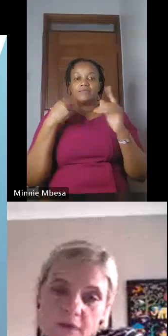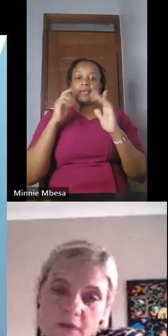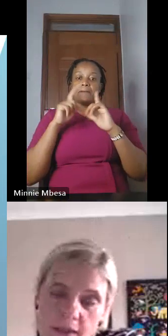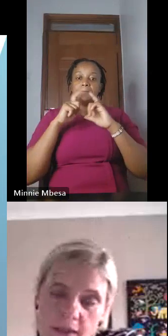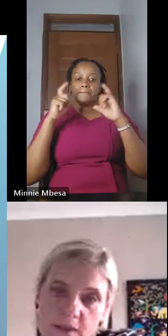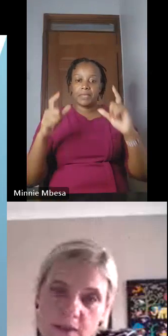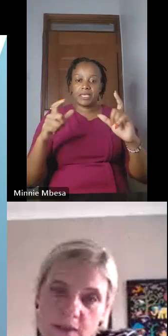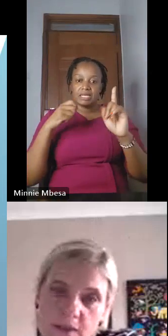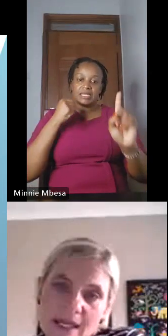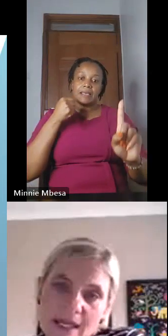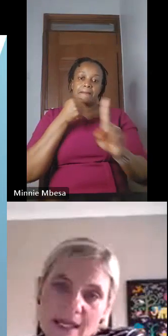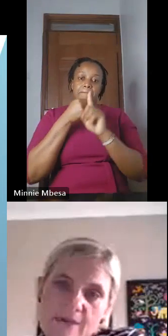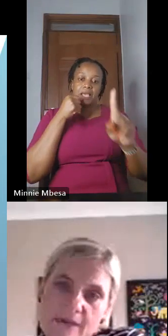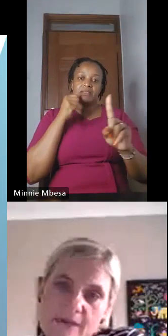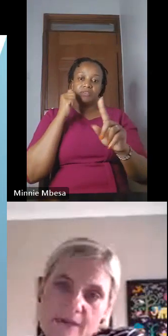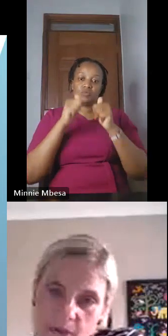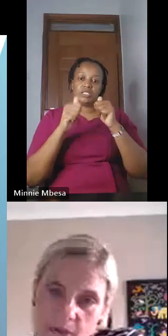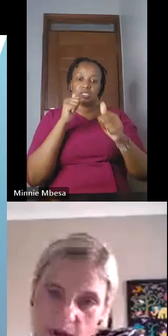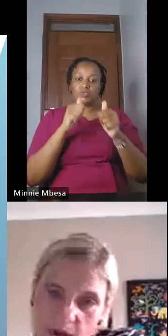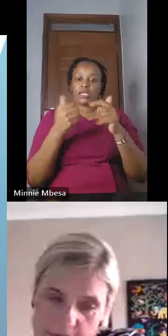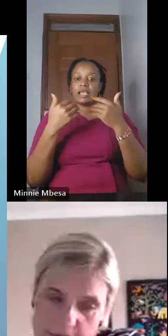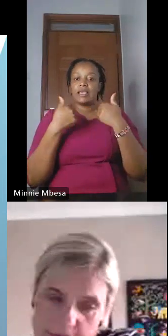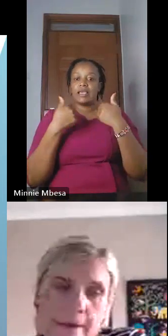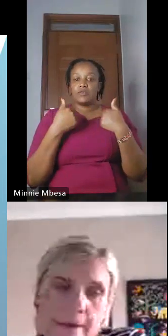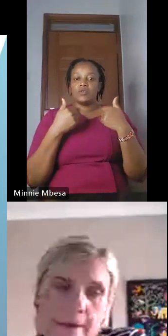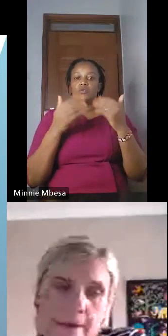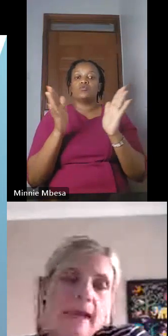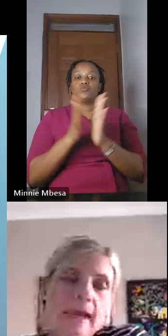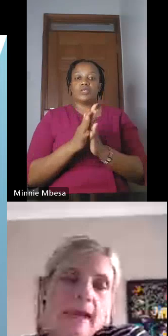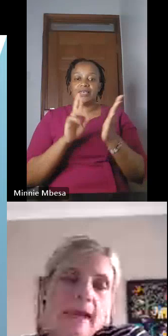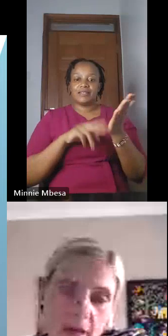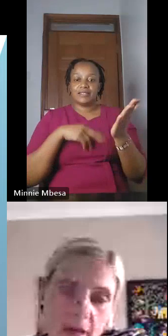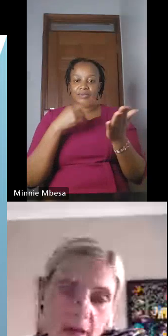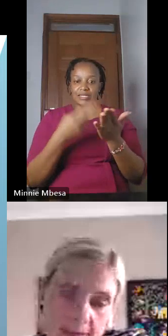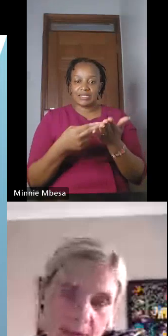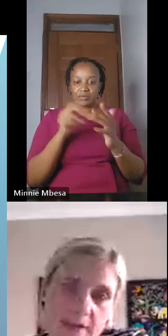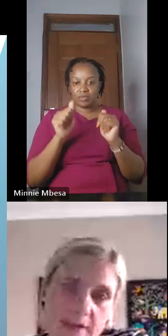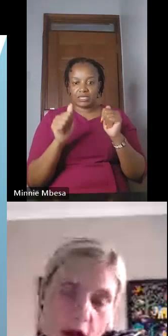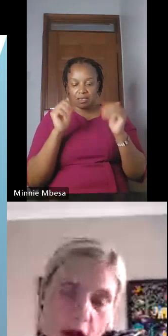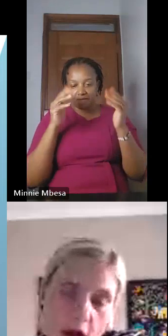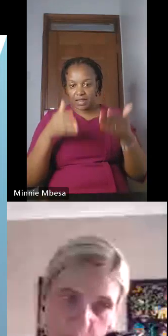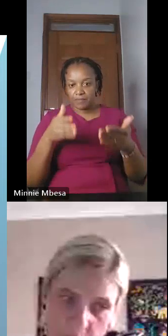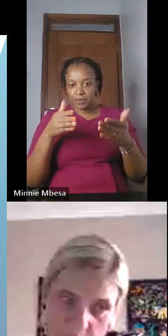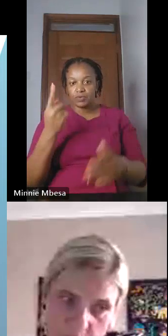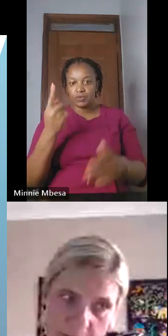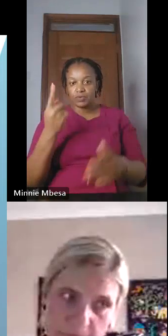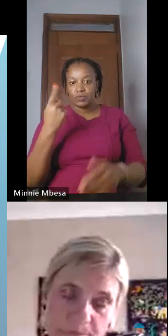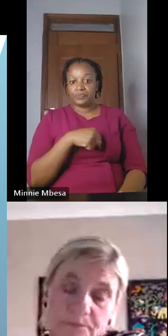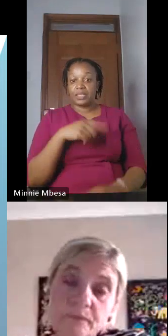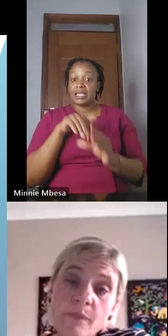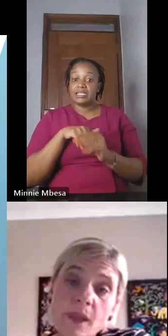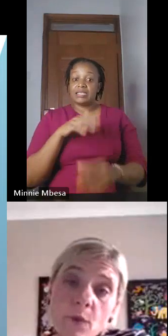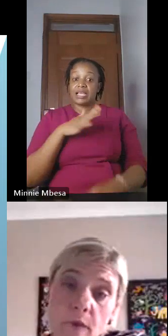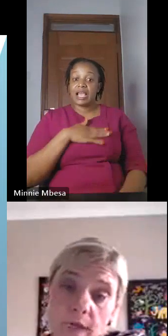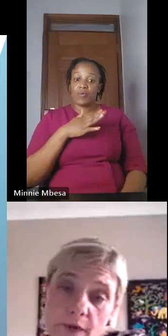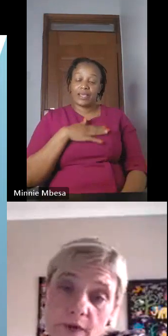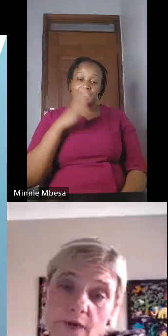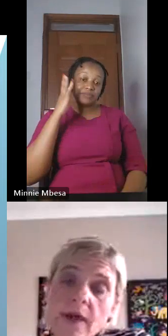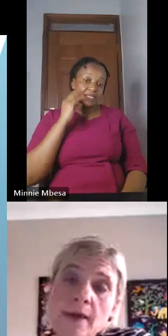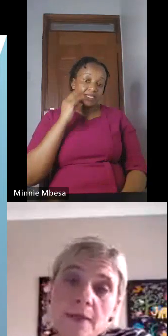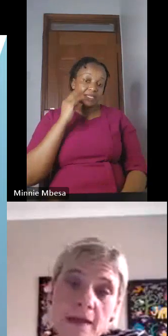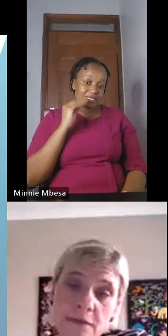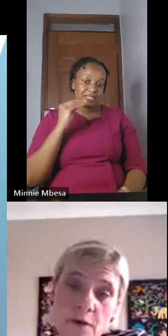the amount of resources that we have available to us. In our experience on the program,